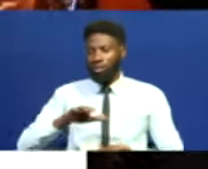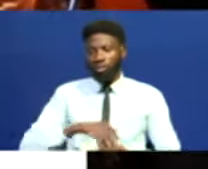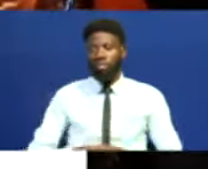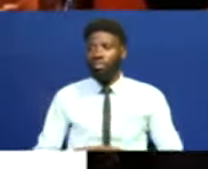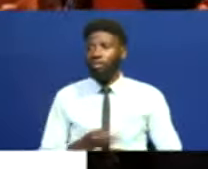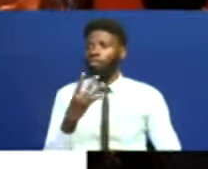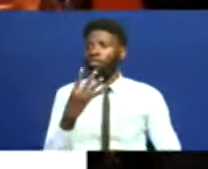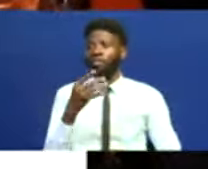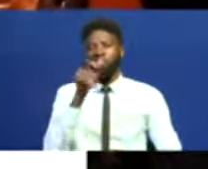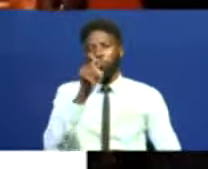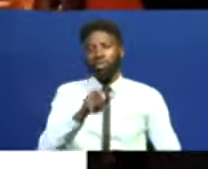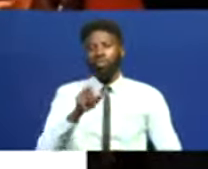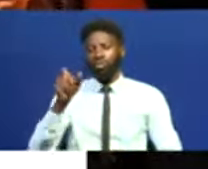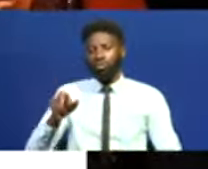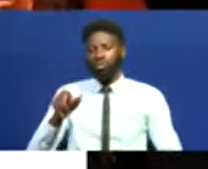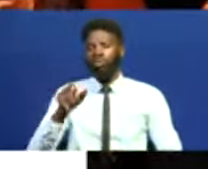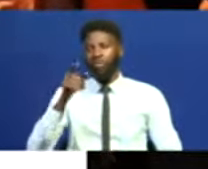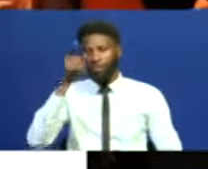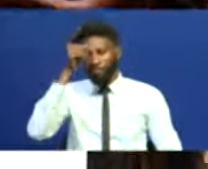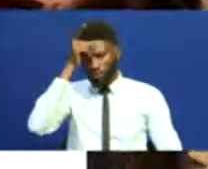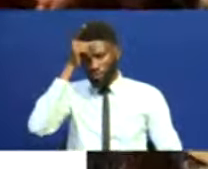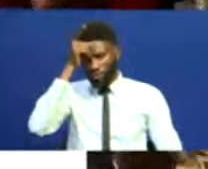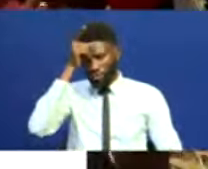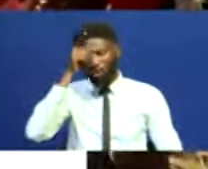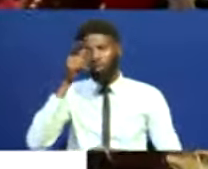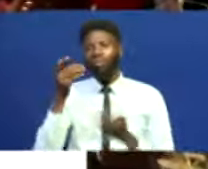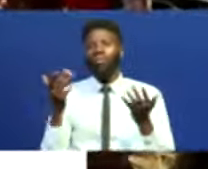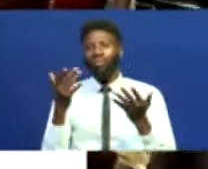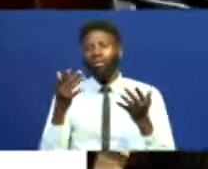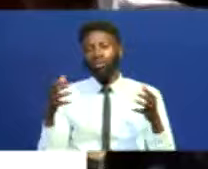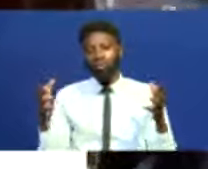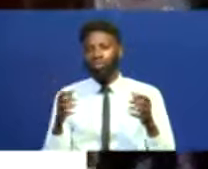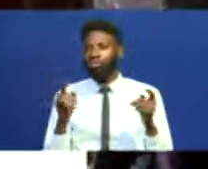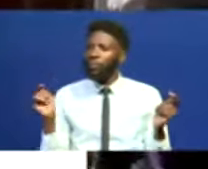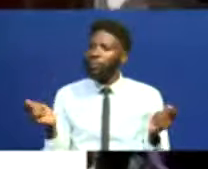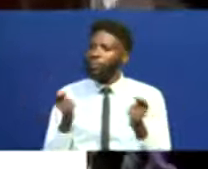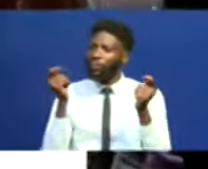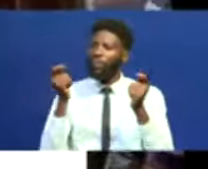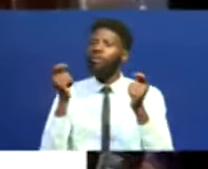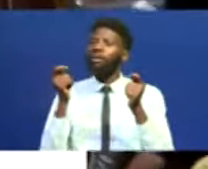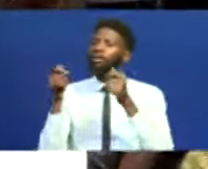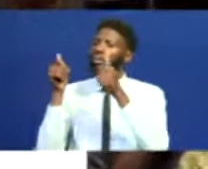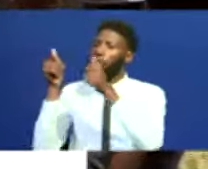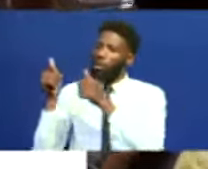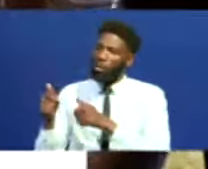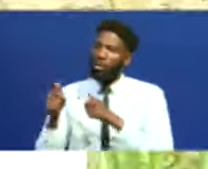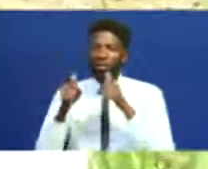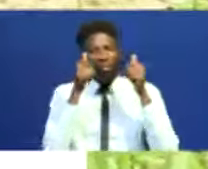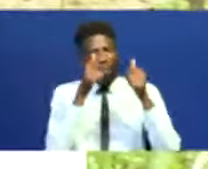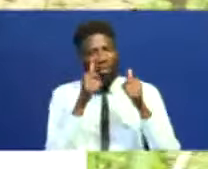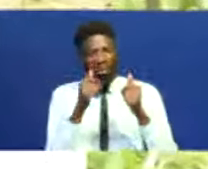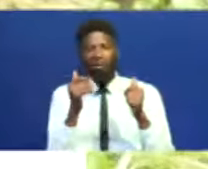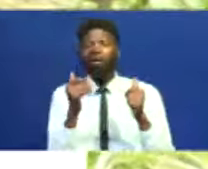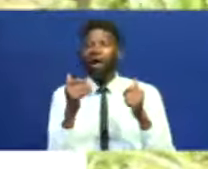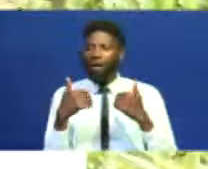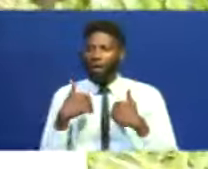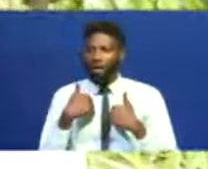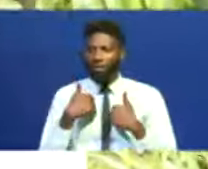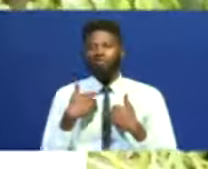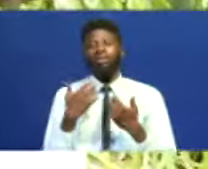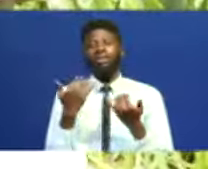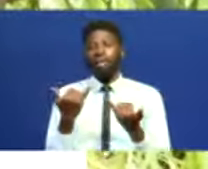from Wamwangi village, where the doctors have mounted tens of posters, have seen the Kikuyu Council of Elders ban the witches